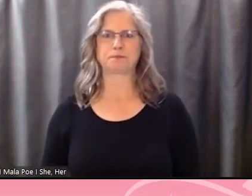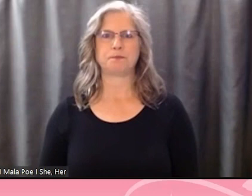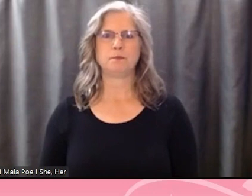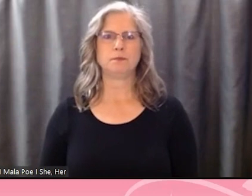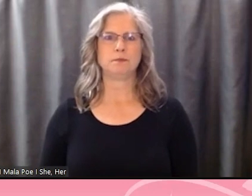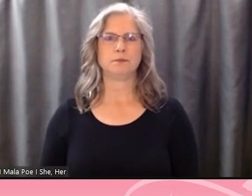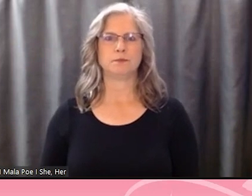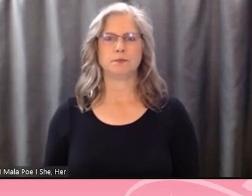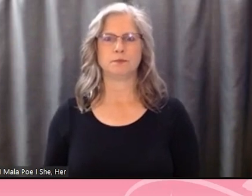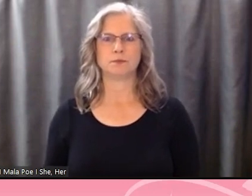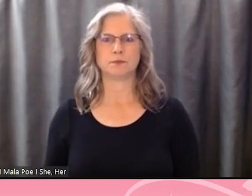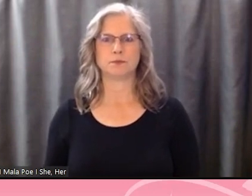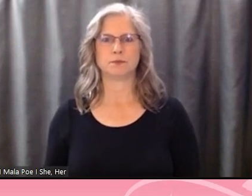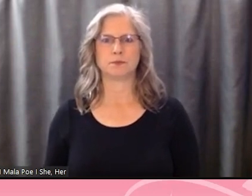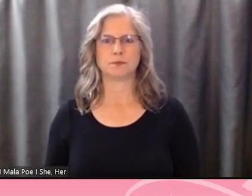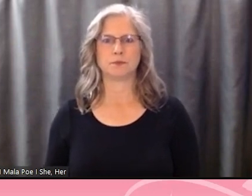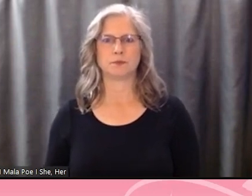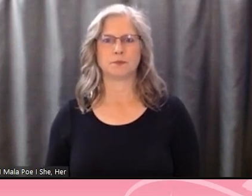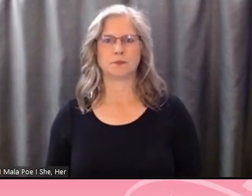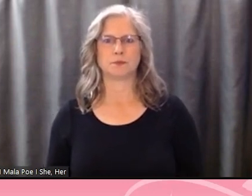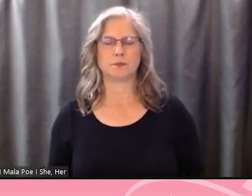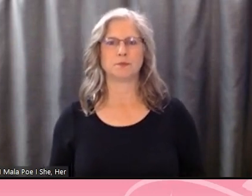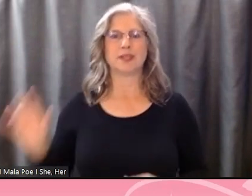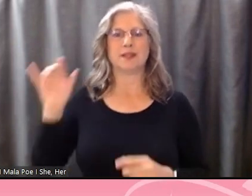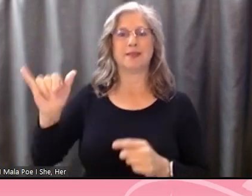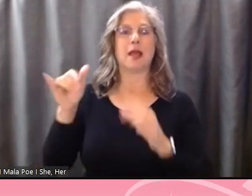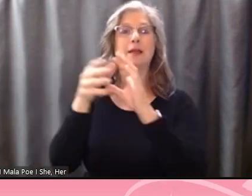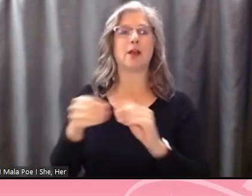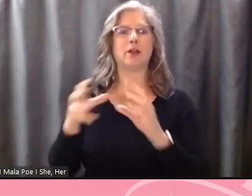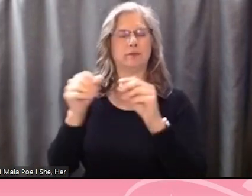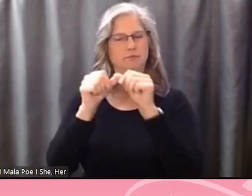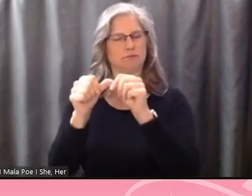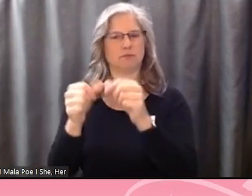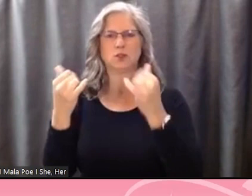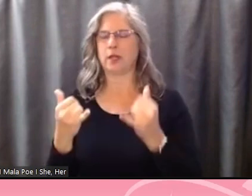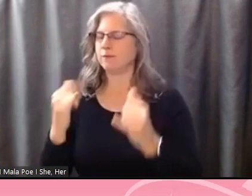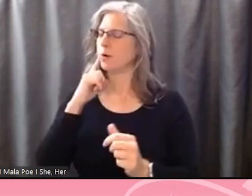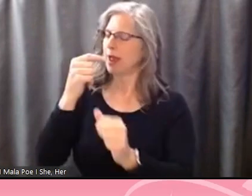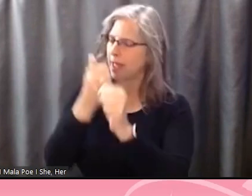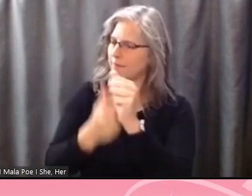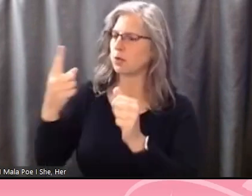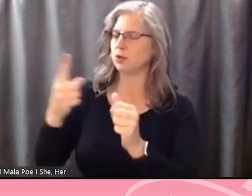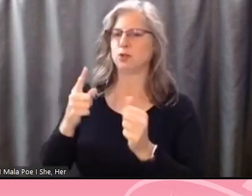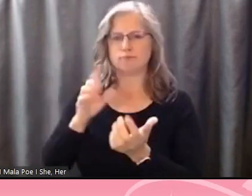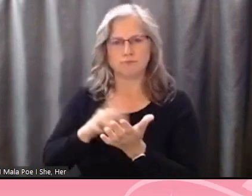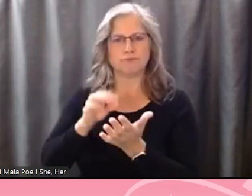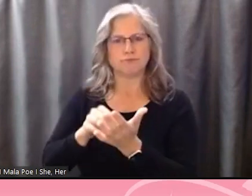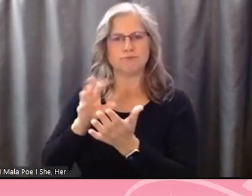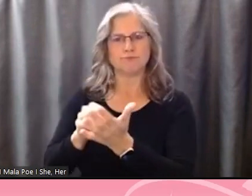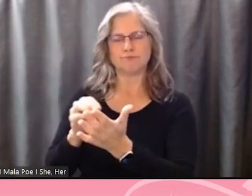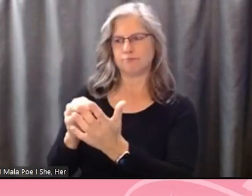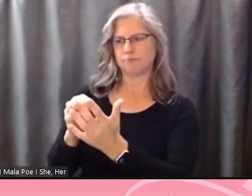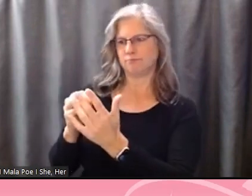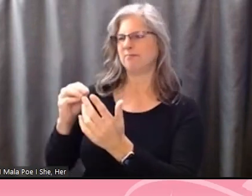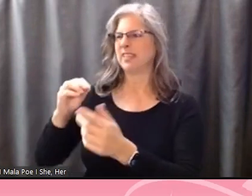So the narrative continues today in conversations surrounding the need for everyone to acquire native-like proficiency